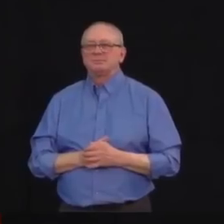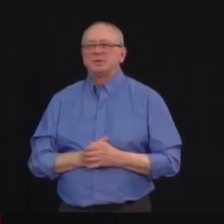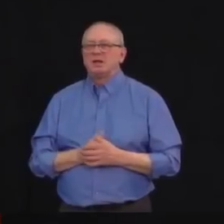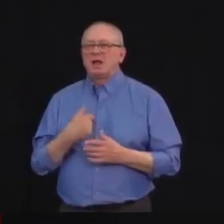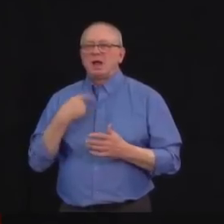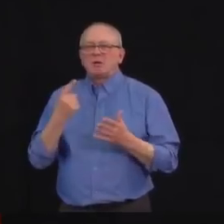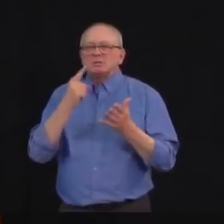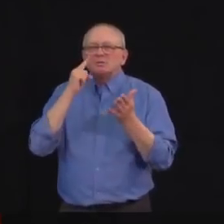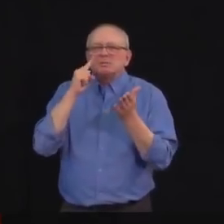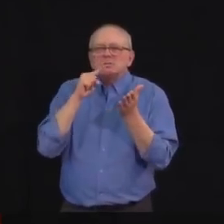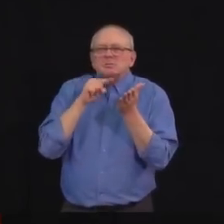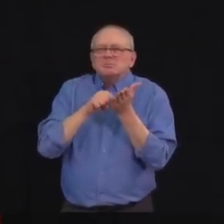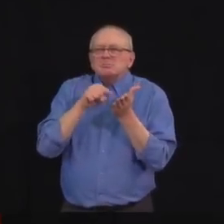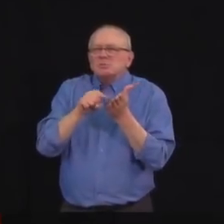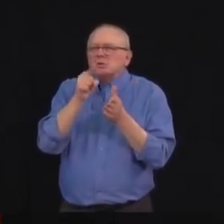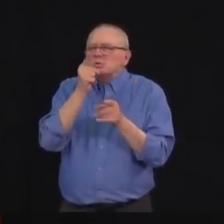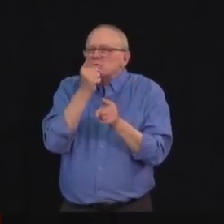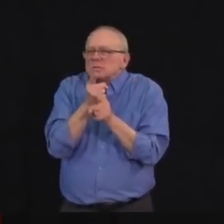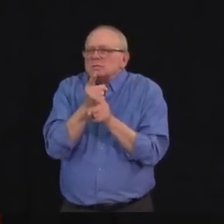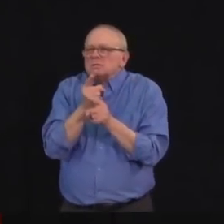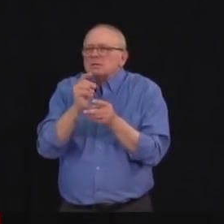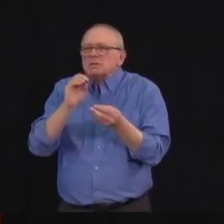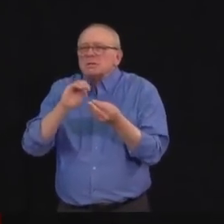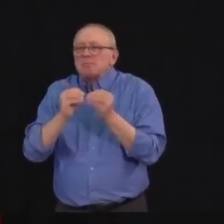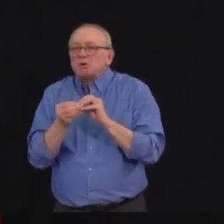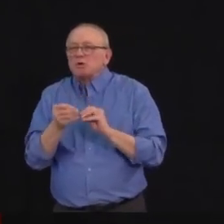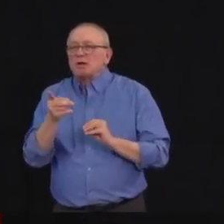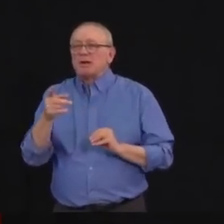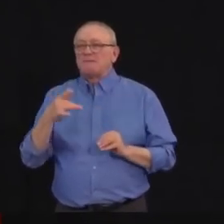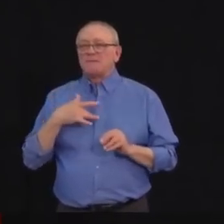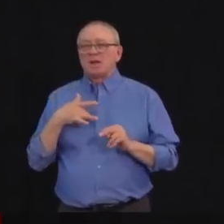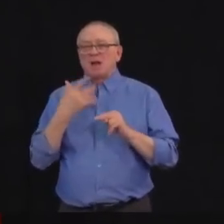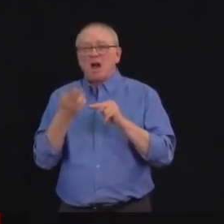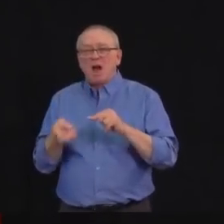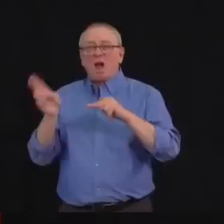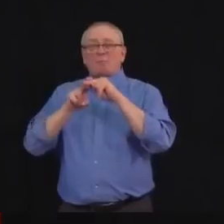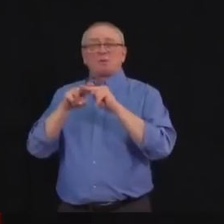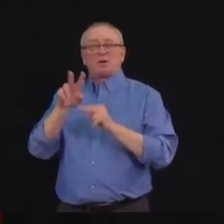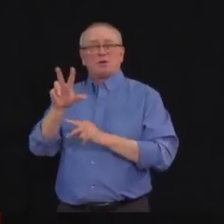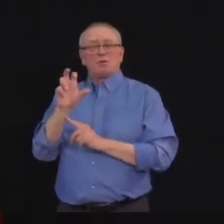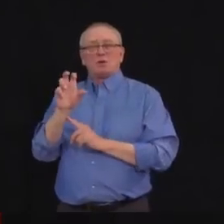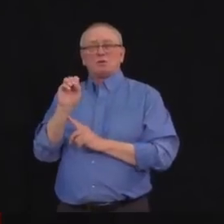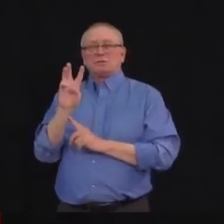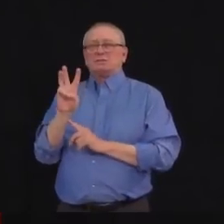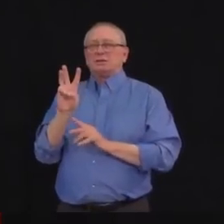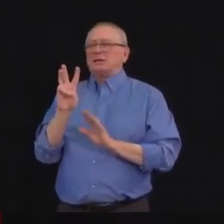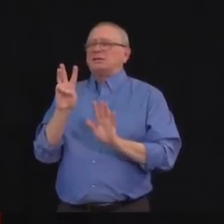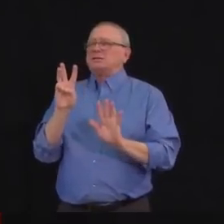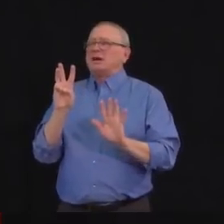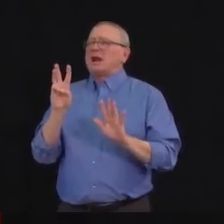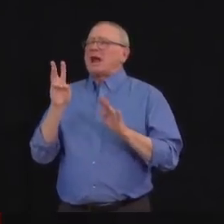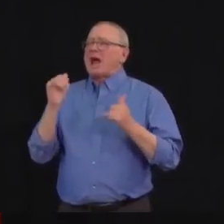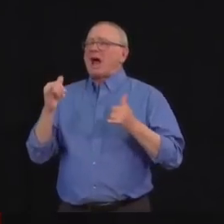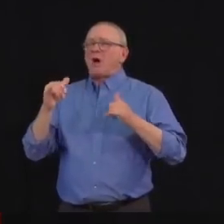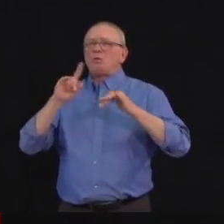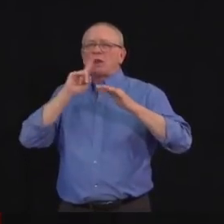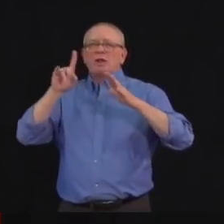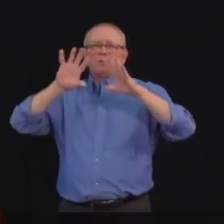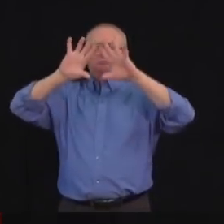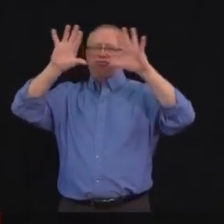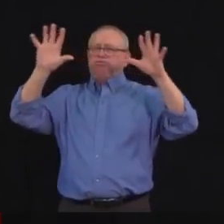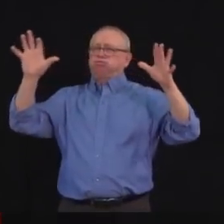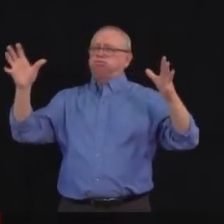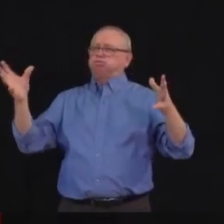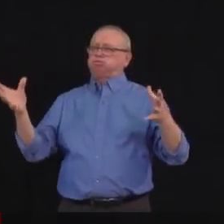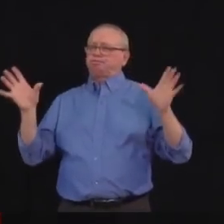seem like a rise, I want to assure people that what has happened is we were able to bring all the sources of information together to get the